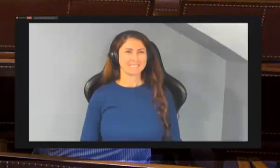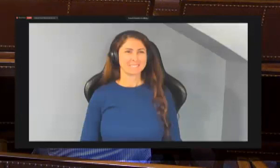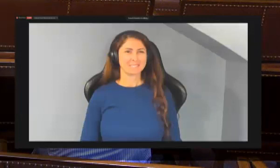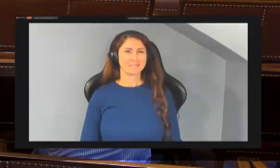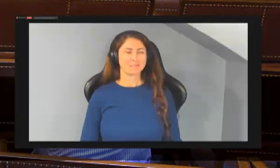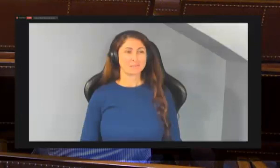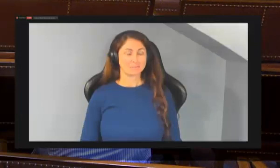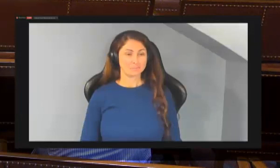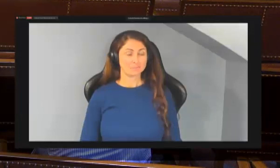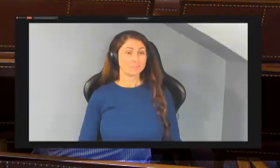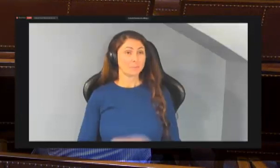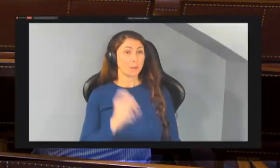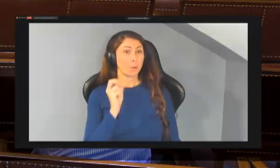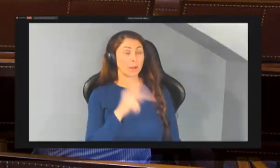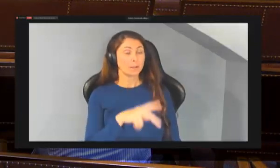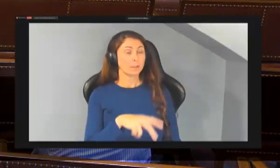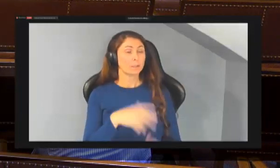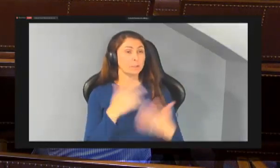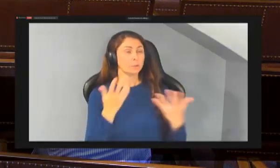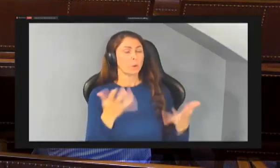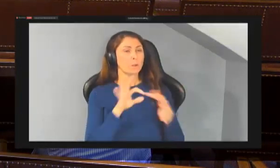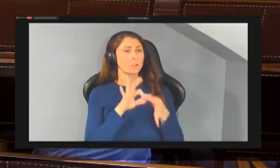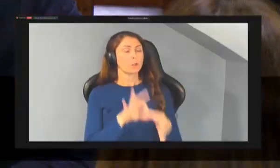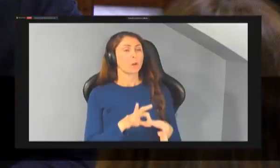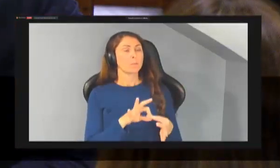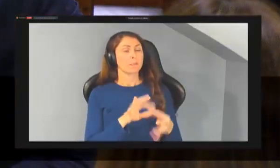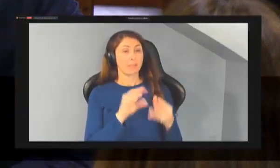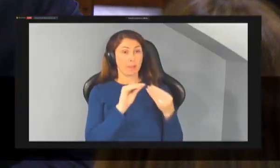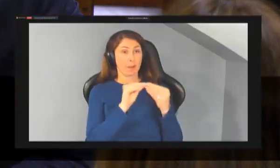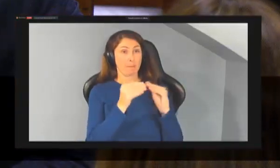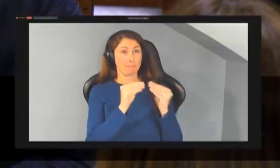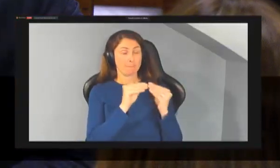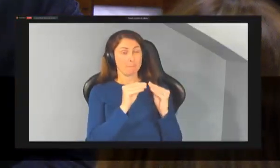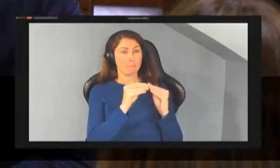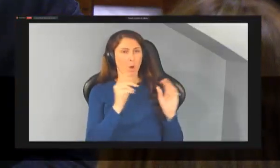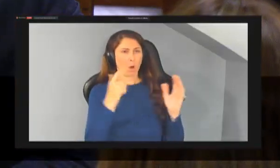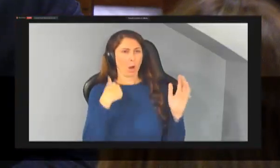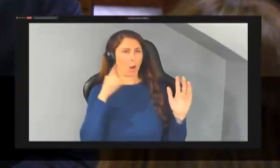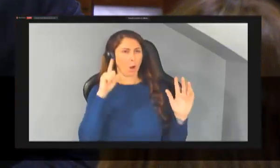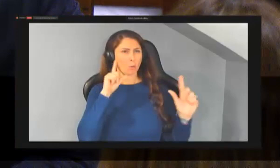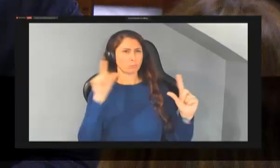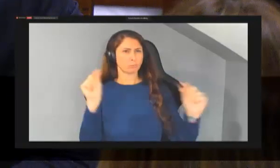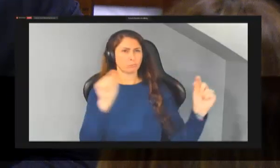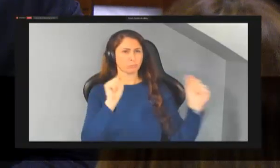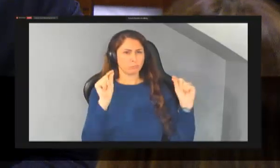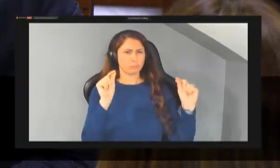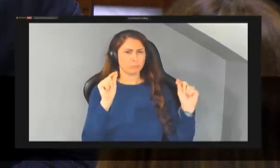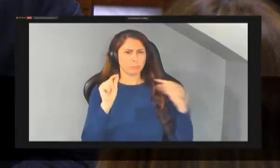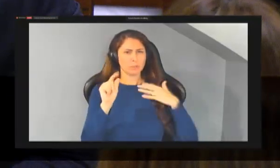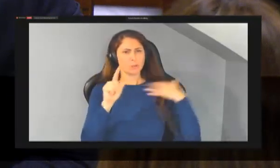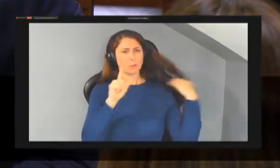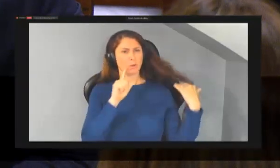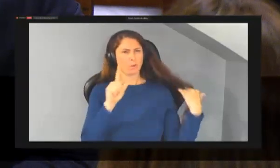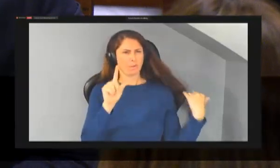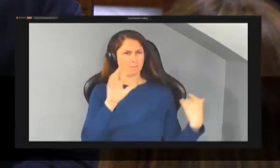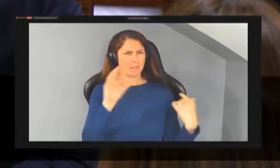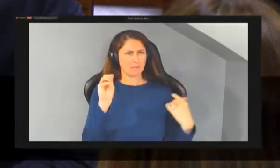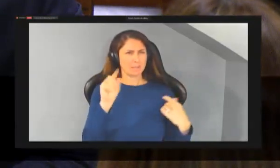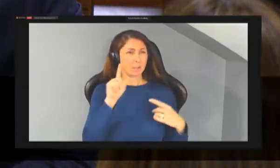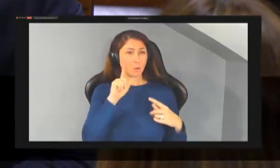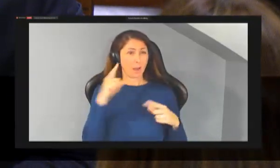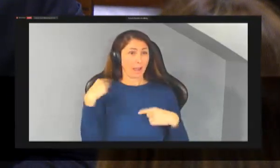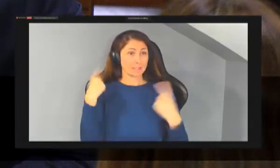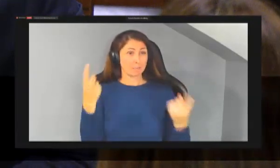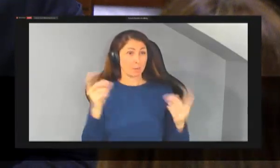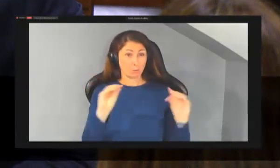Okay, so in terms of the number that's been thrown around, there's 50, so there hasn't been any count.